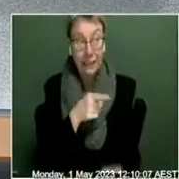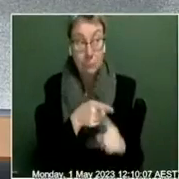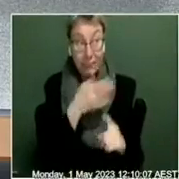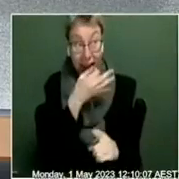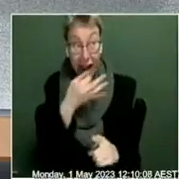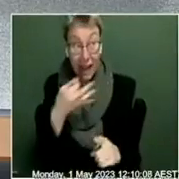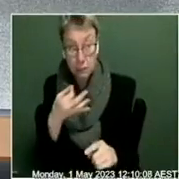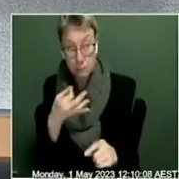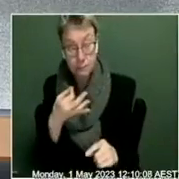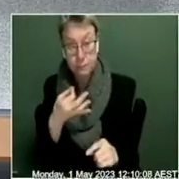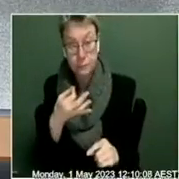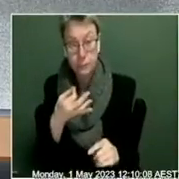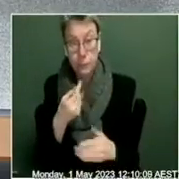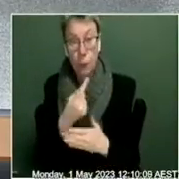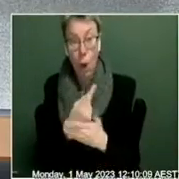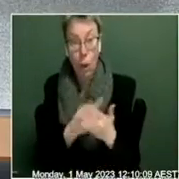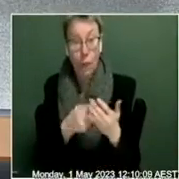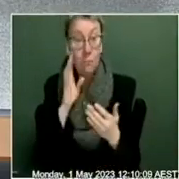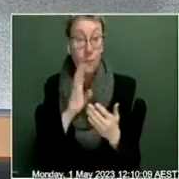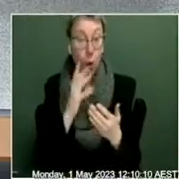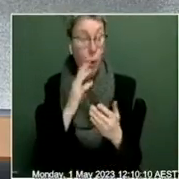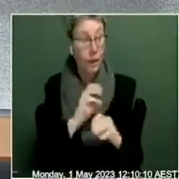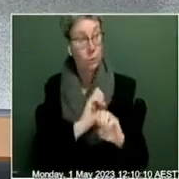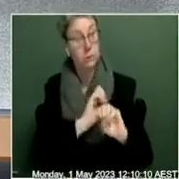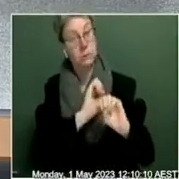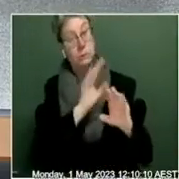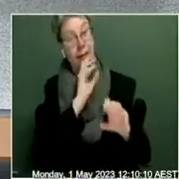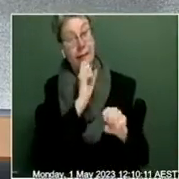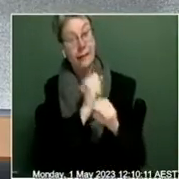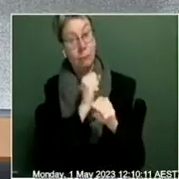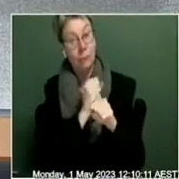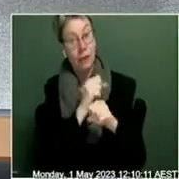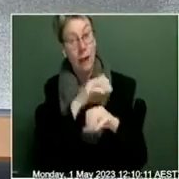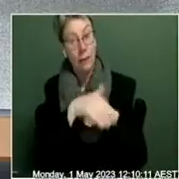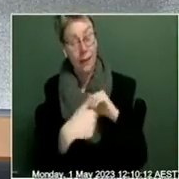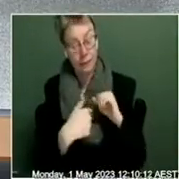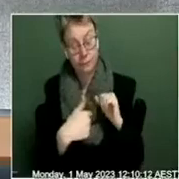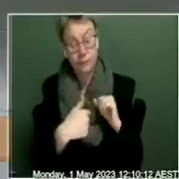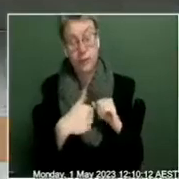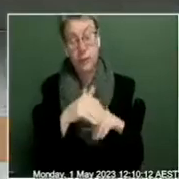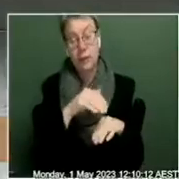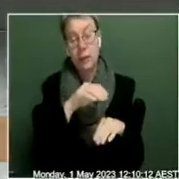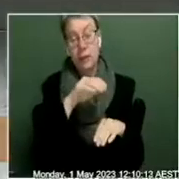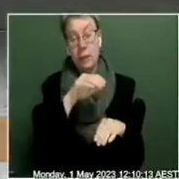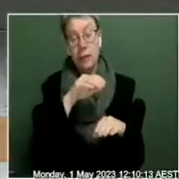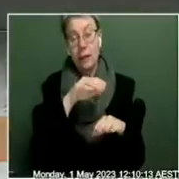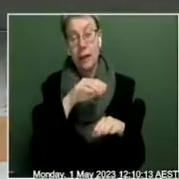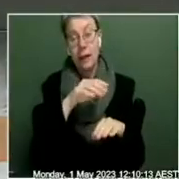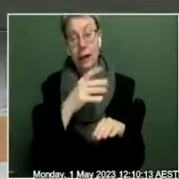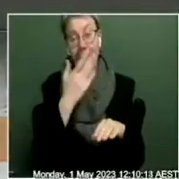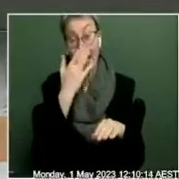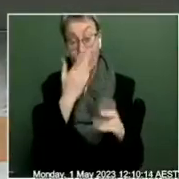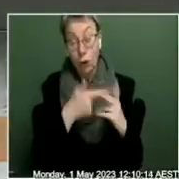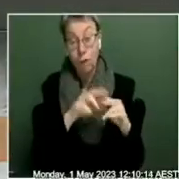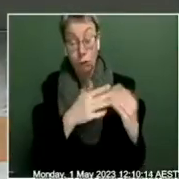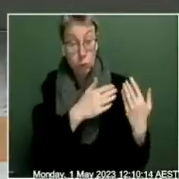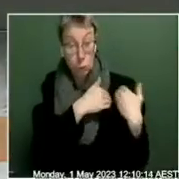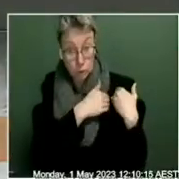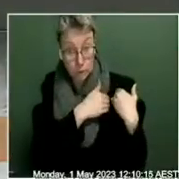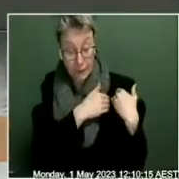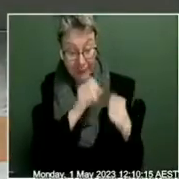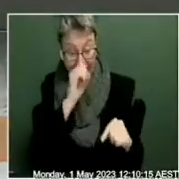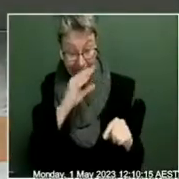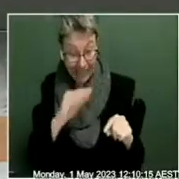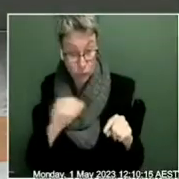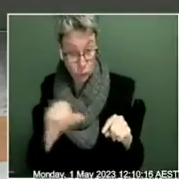raising the age. And Operator, if we could bring up the draft report that the witness was